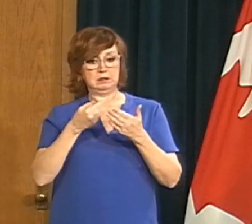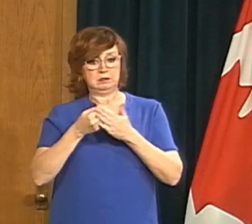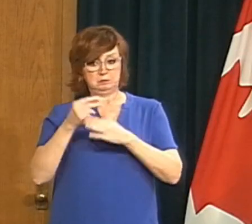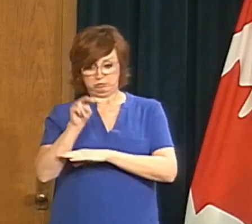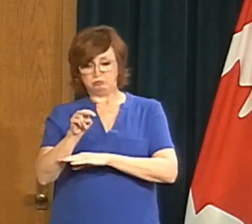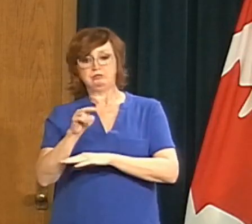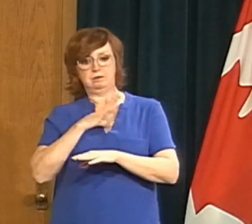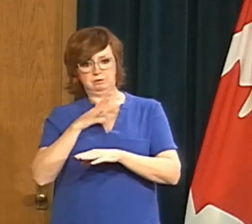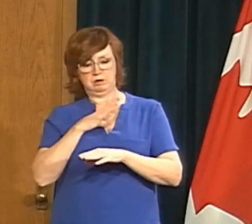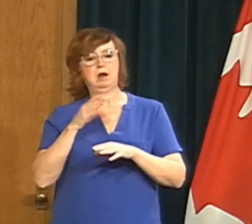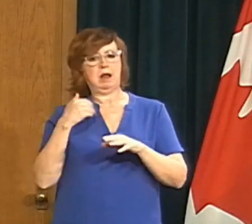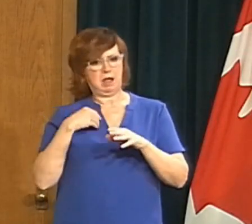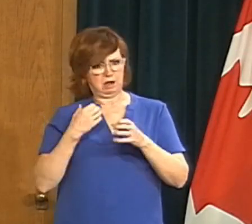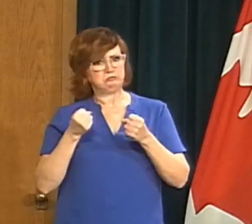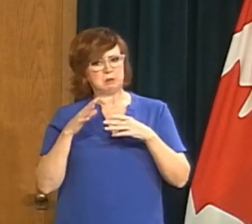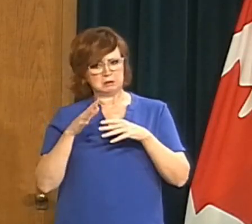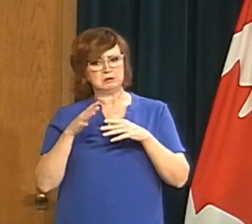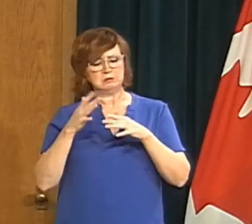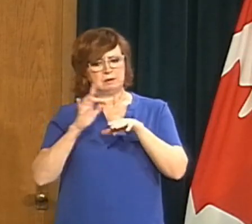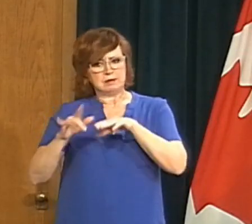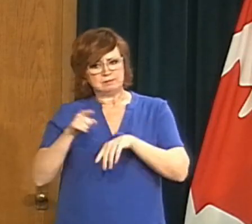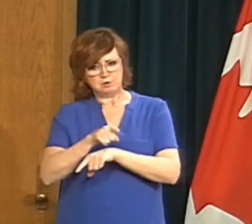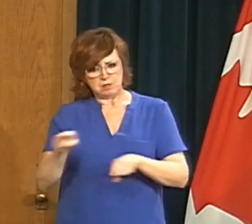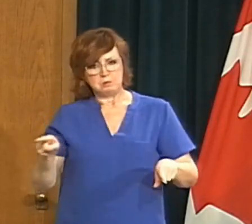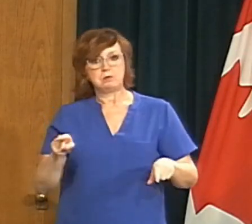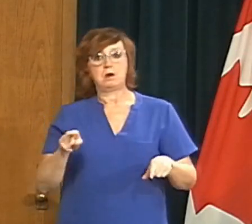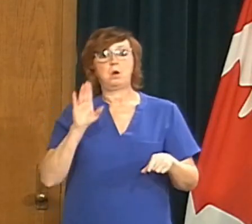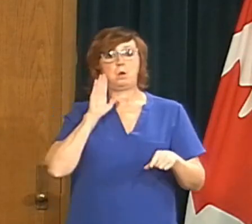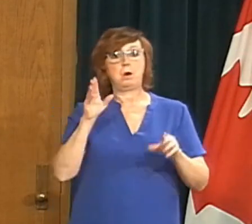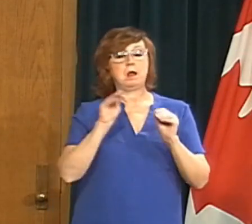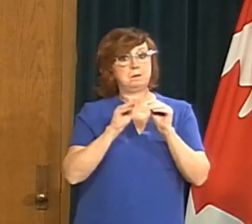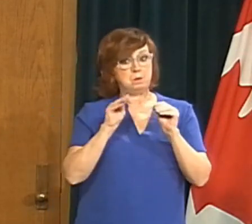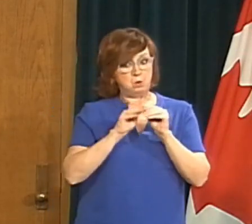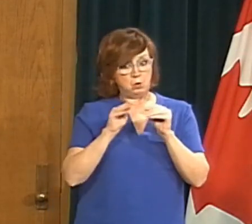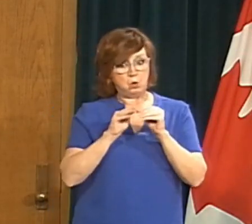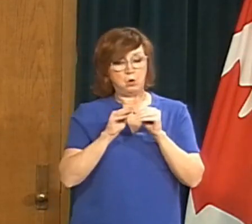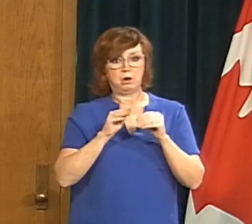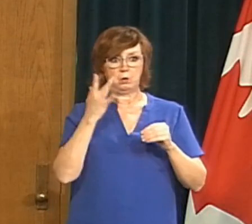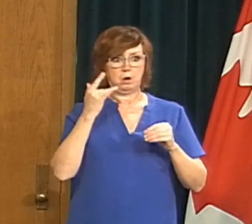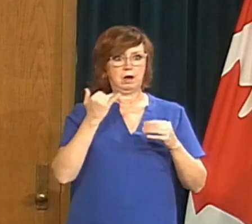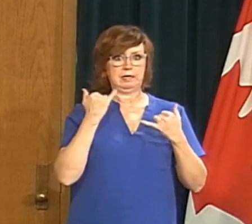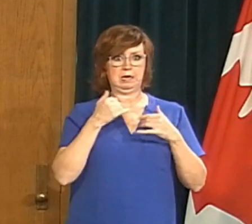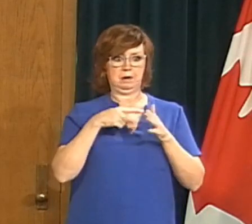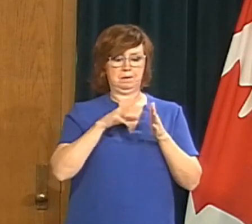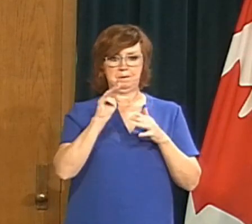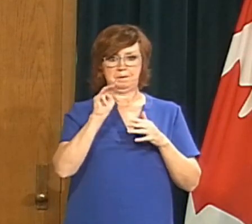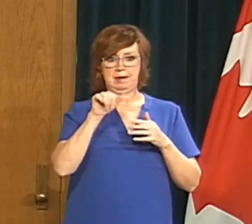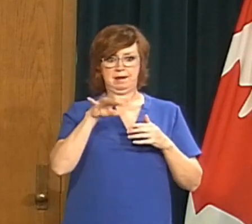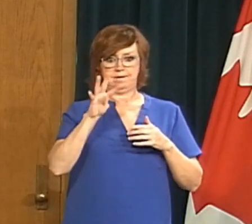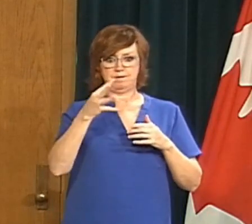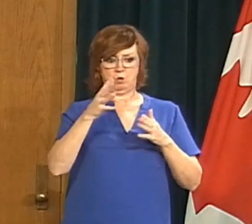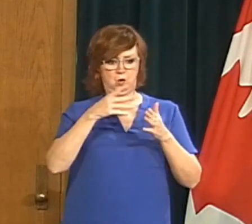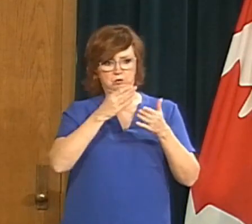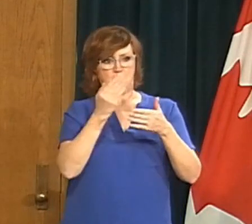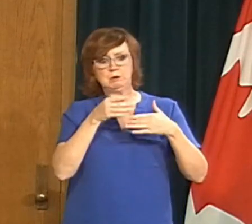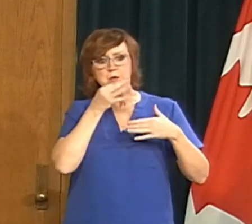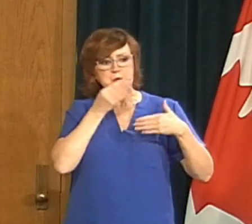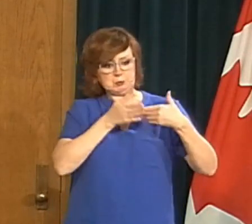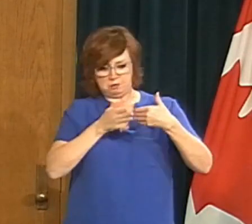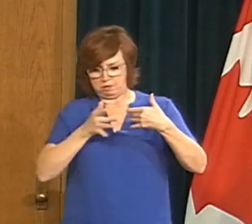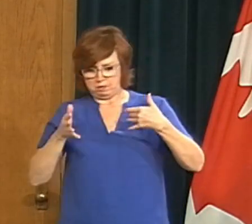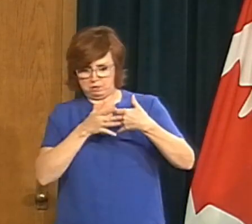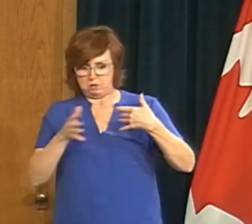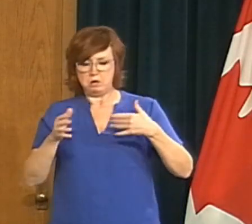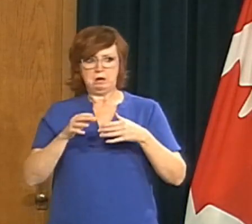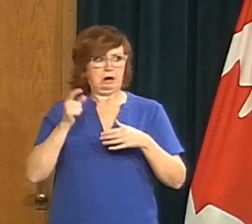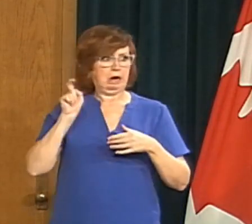childcare facilities. So we are going to be opening those spaces to other workers who may require childcare now or in the weeks ahead,